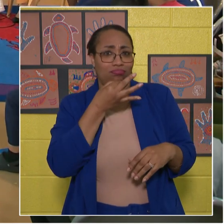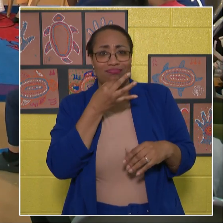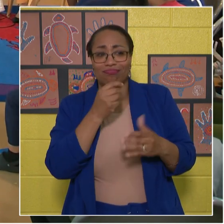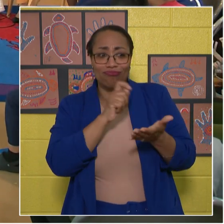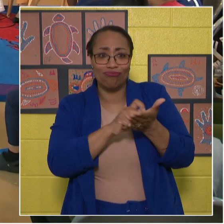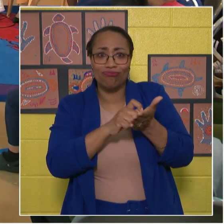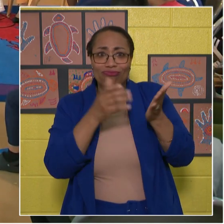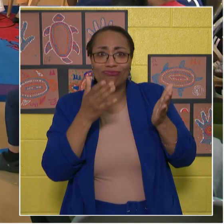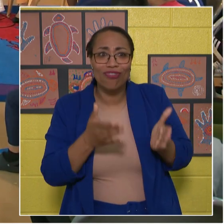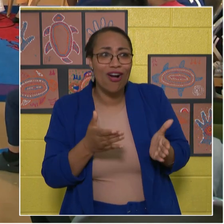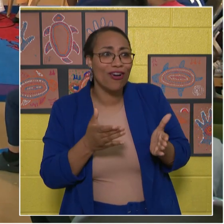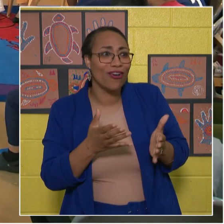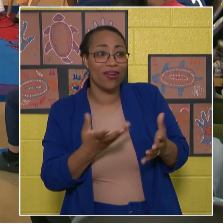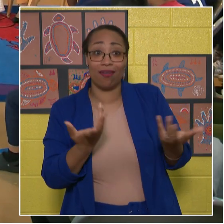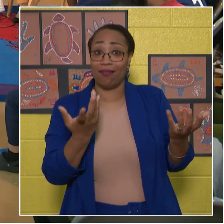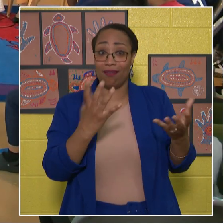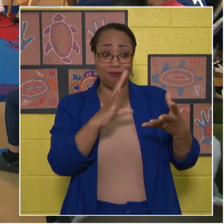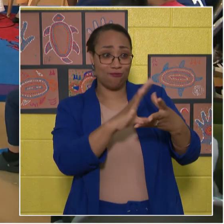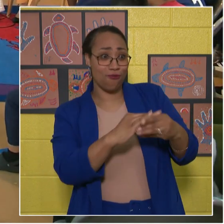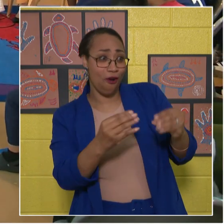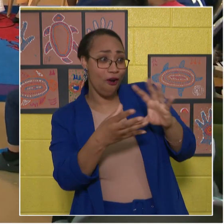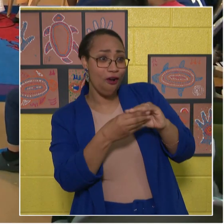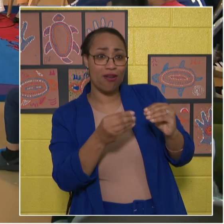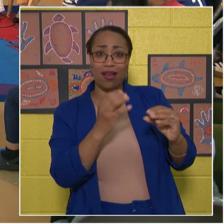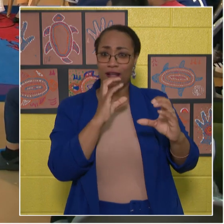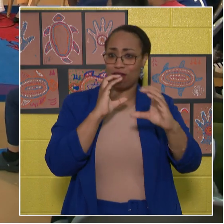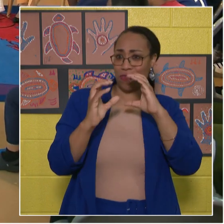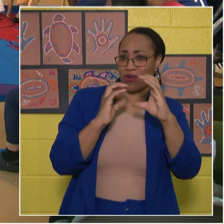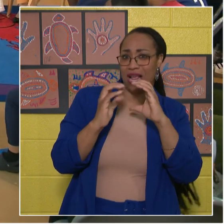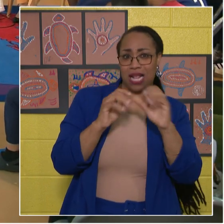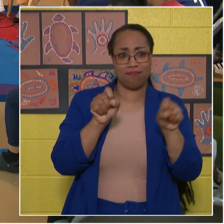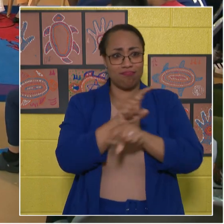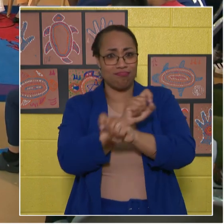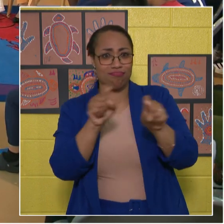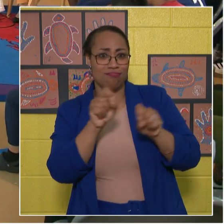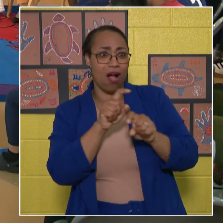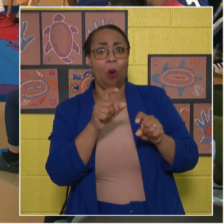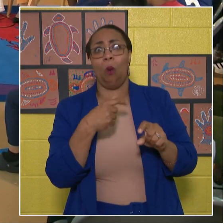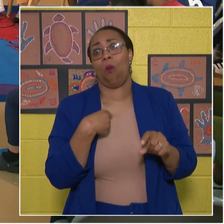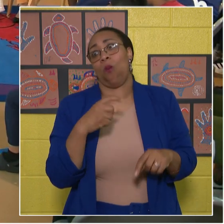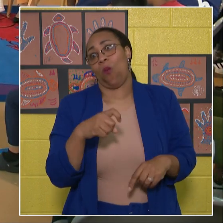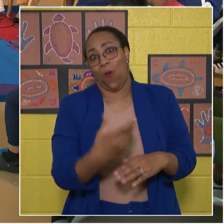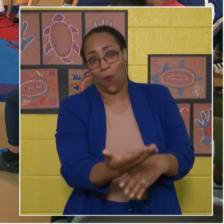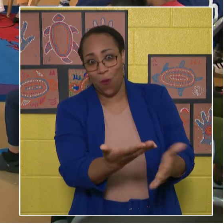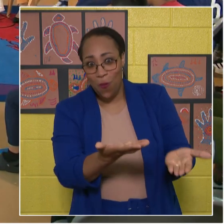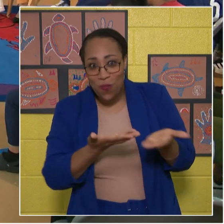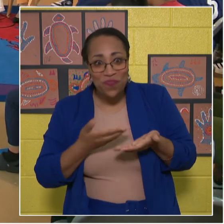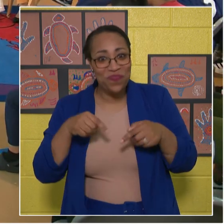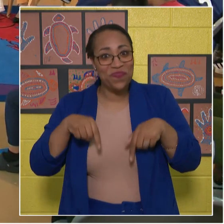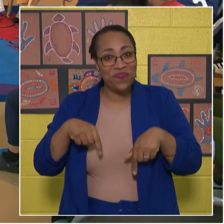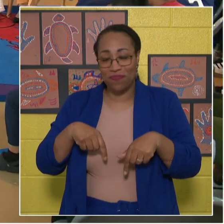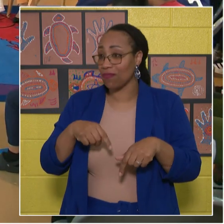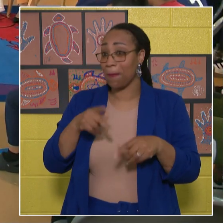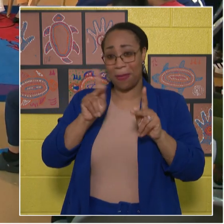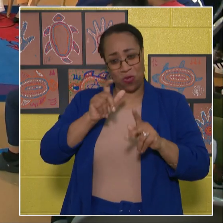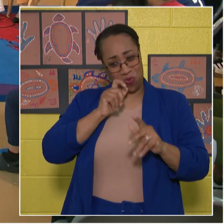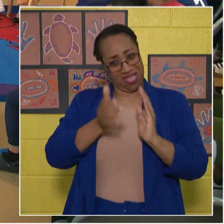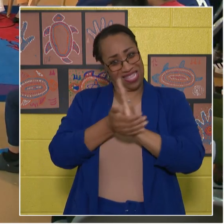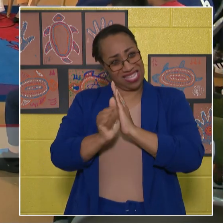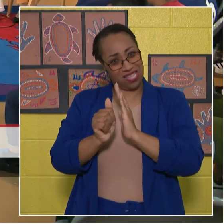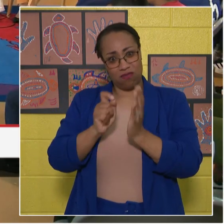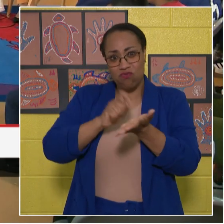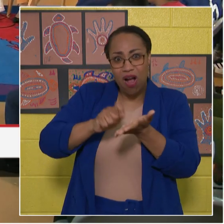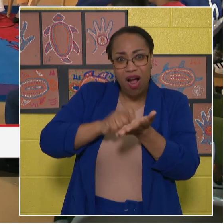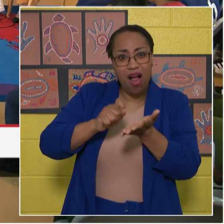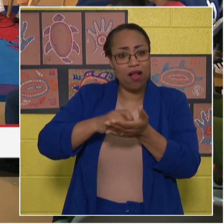tell stories and communicate. So we hire in DC government people who write speeches